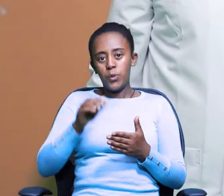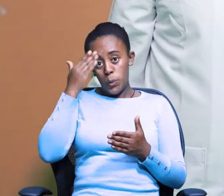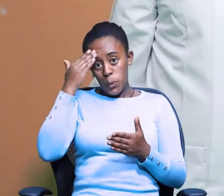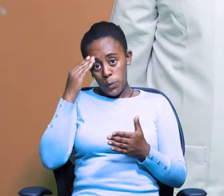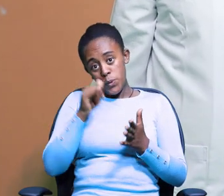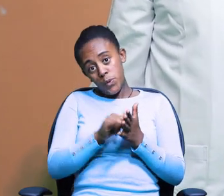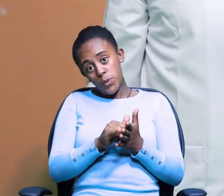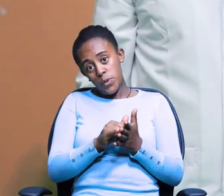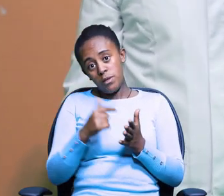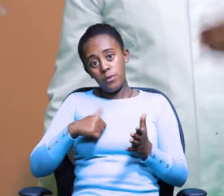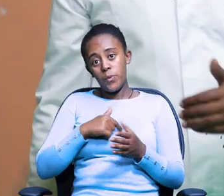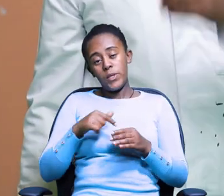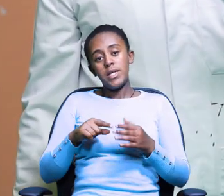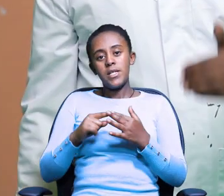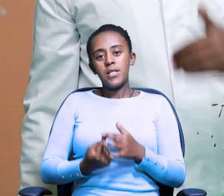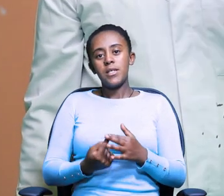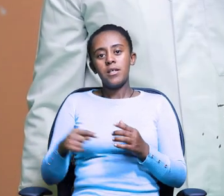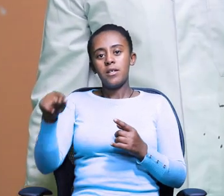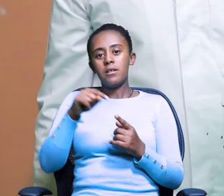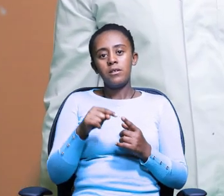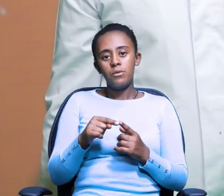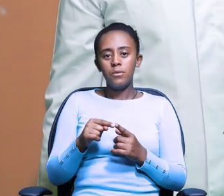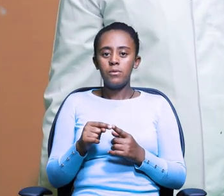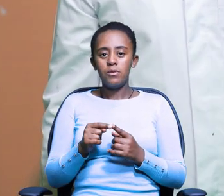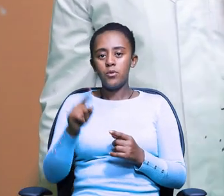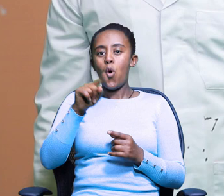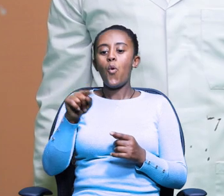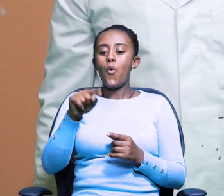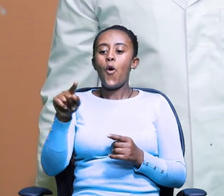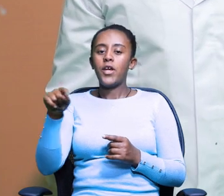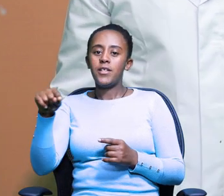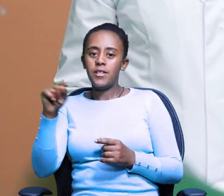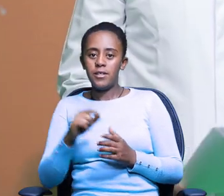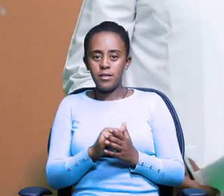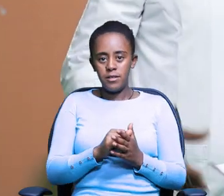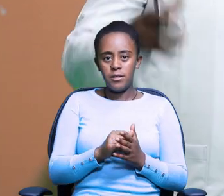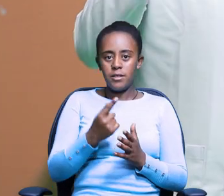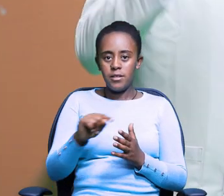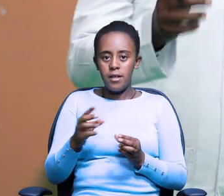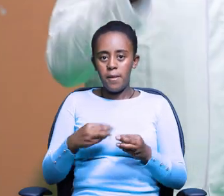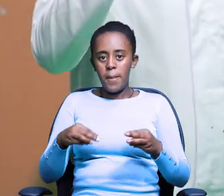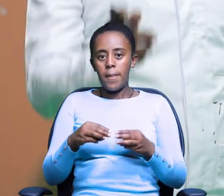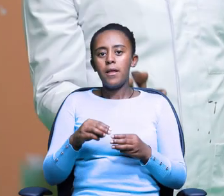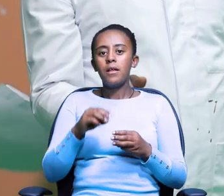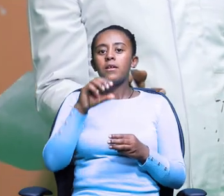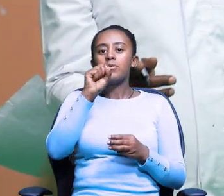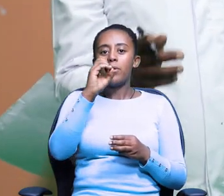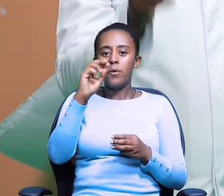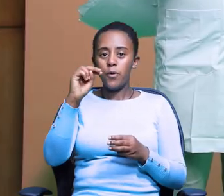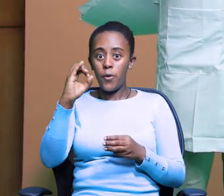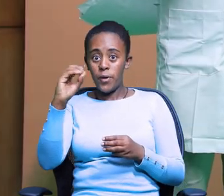that we start to learn about magnetic field of solenoid. The magnetic field solenoid